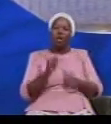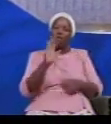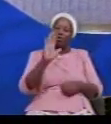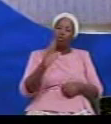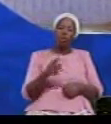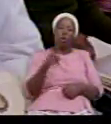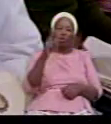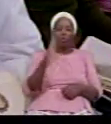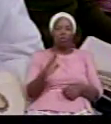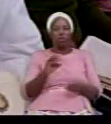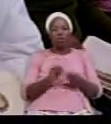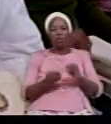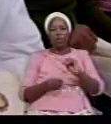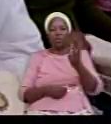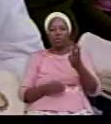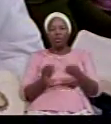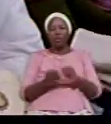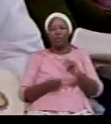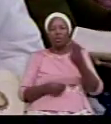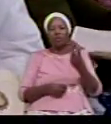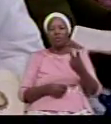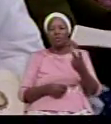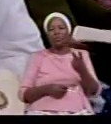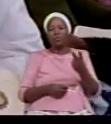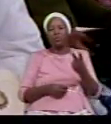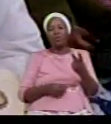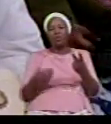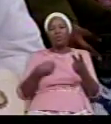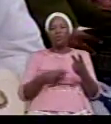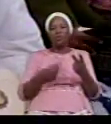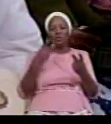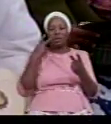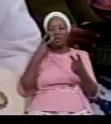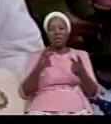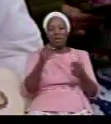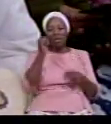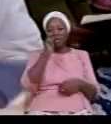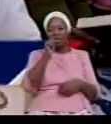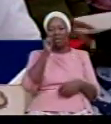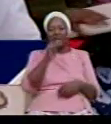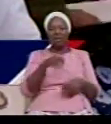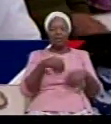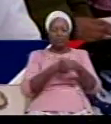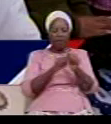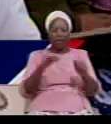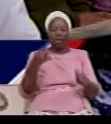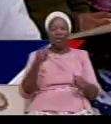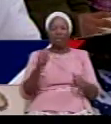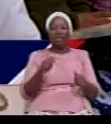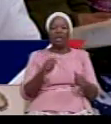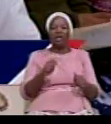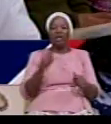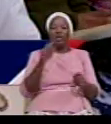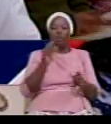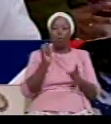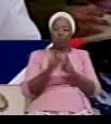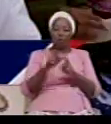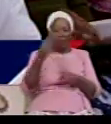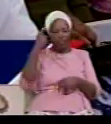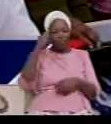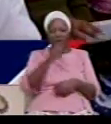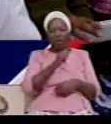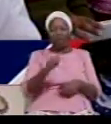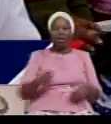Look at number two here. Number two, we're looking at daily following the word for a holy